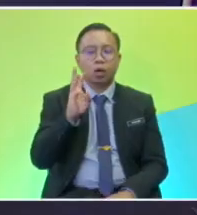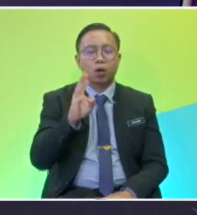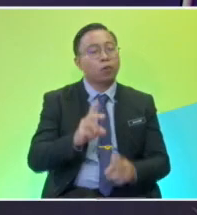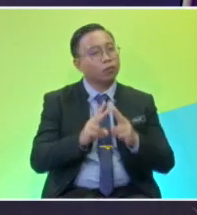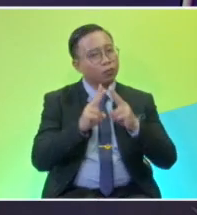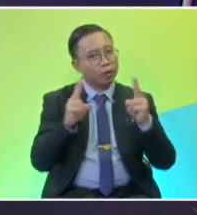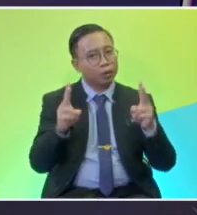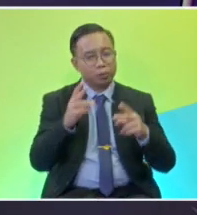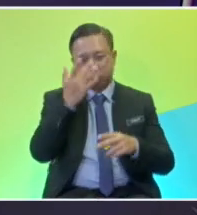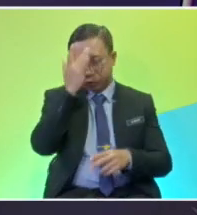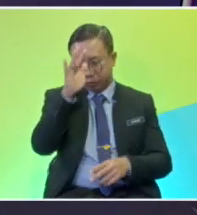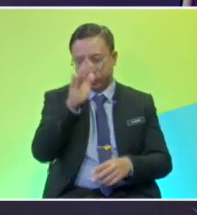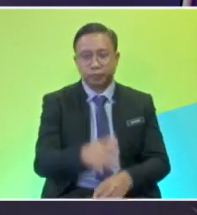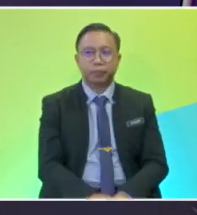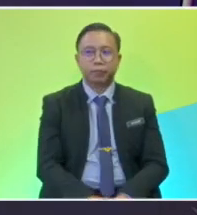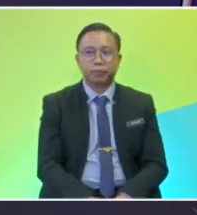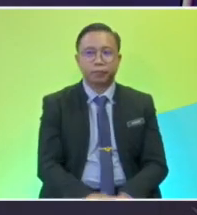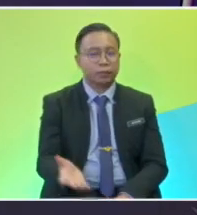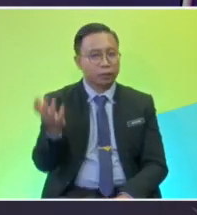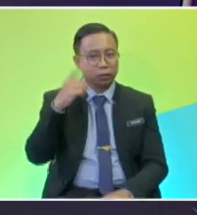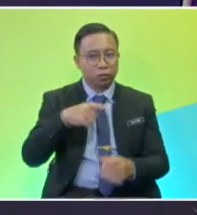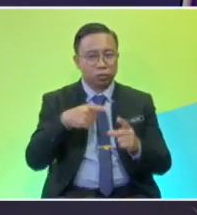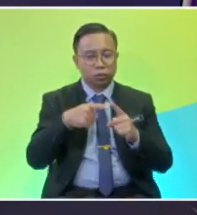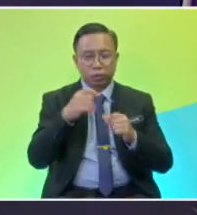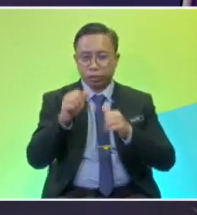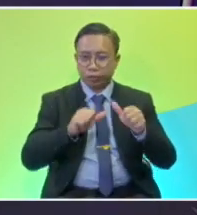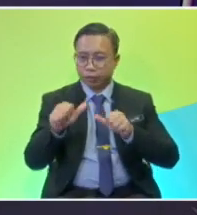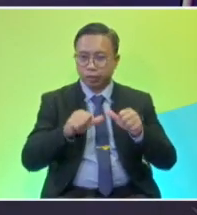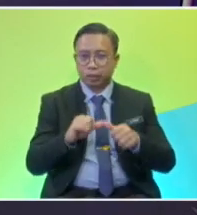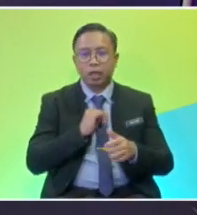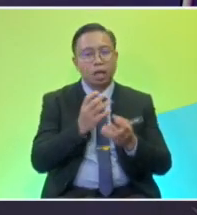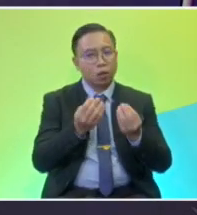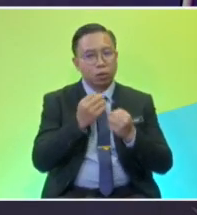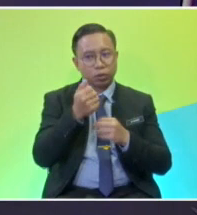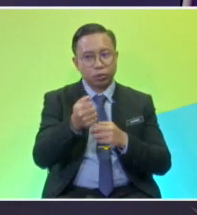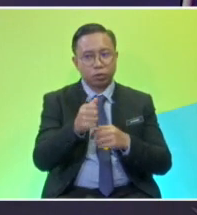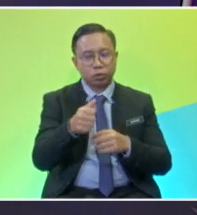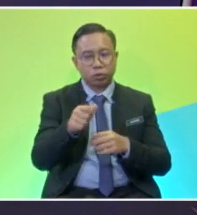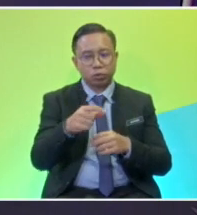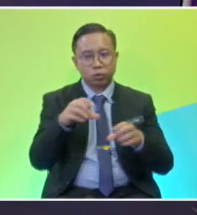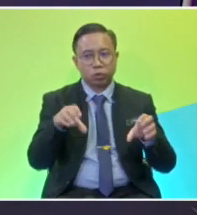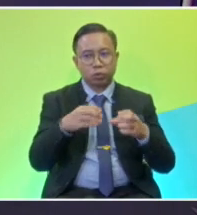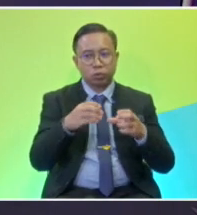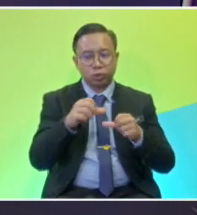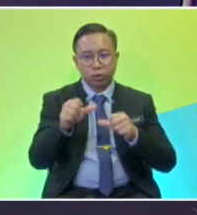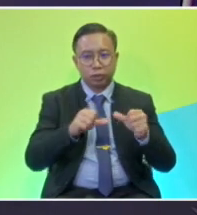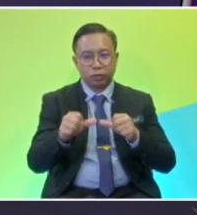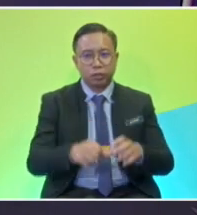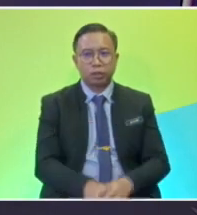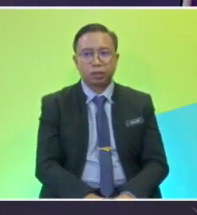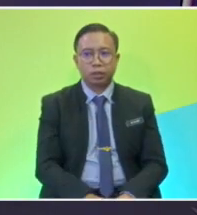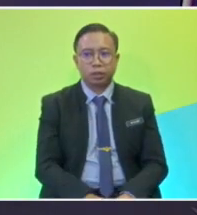good. Okay, now... Right, okay. Okay, let us go to the activity today. Okay. So I want you to do the activity. Okay, I want you